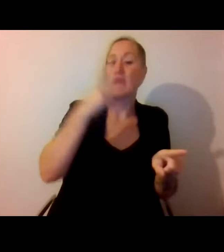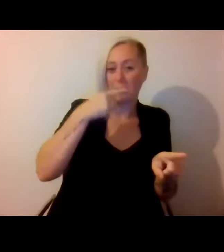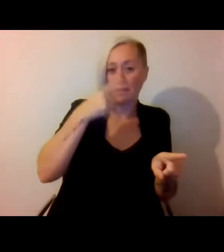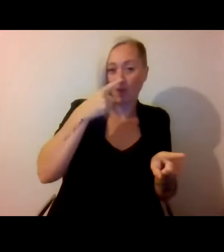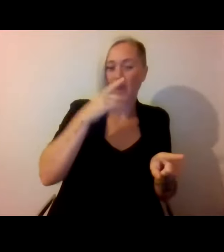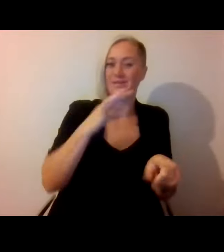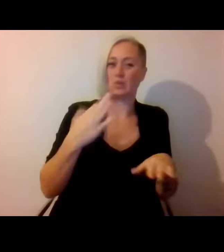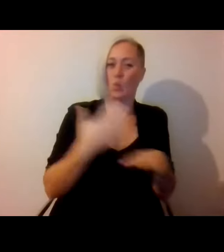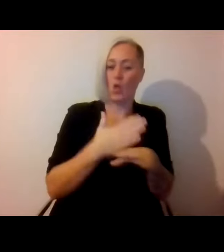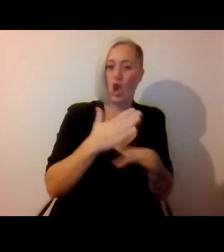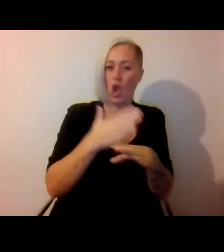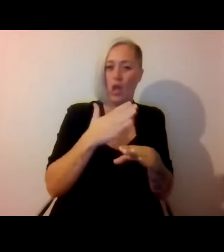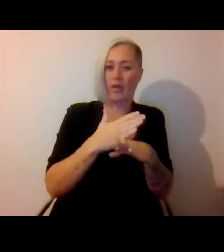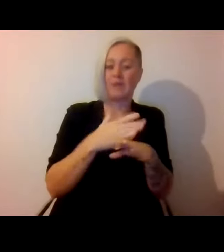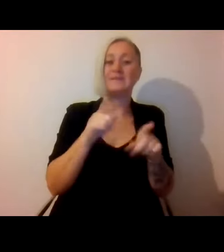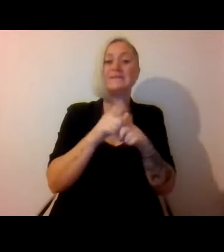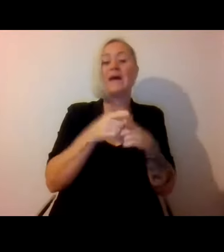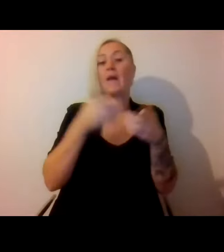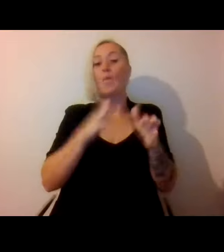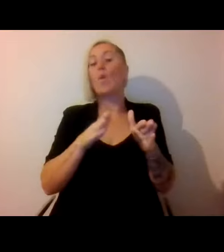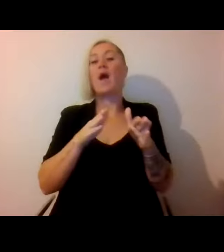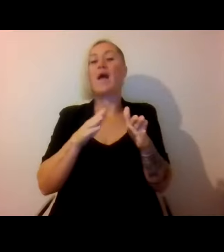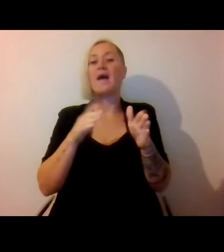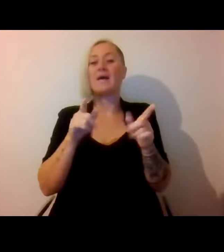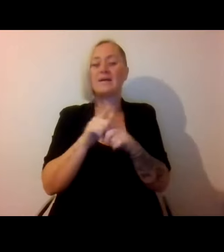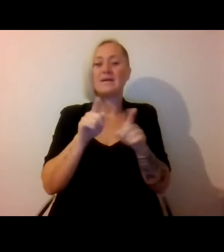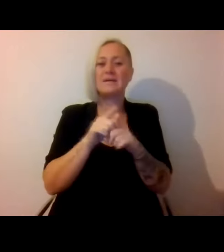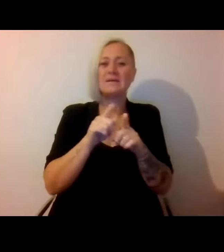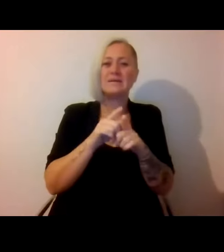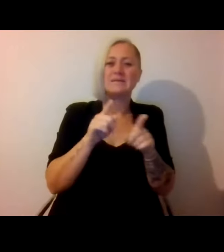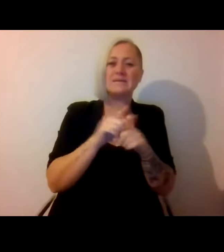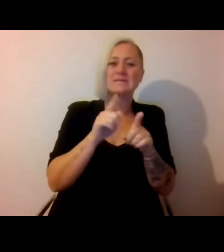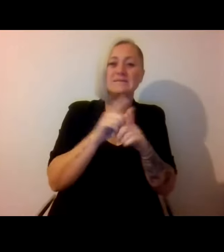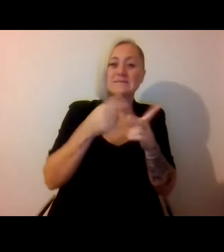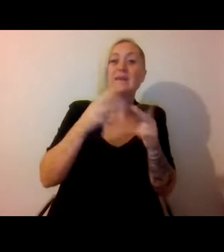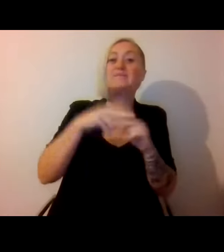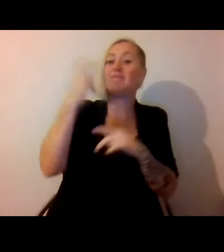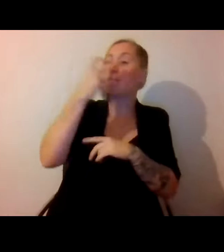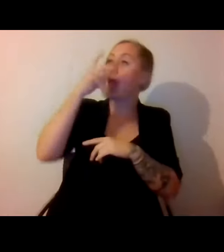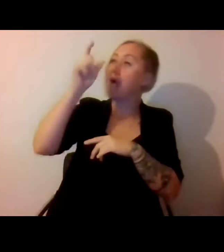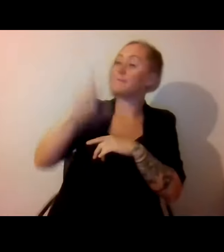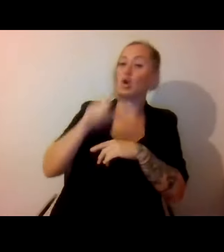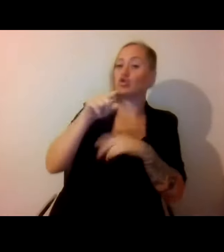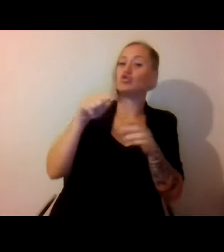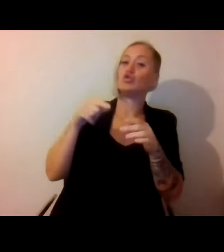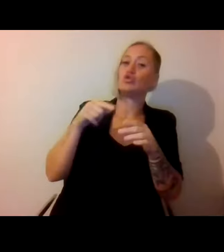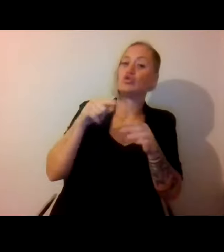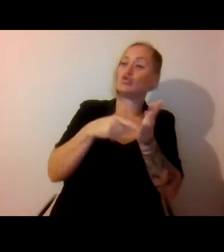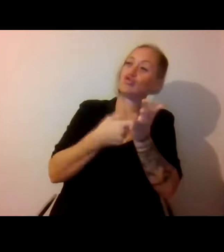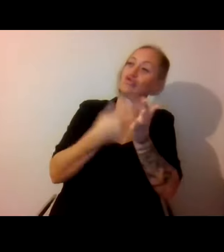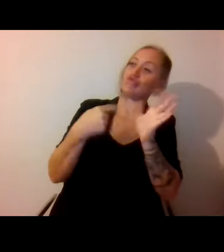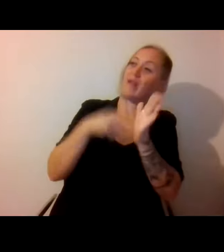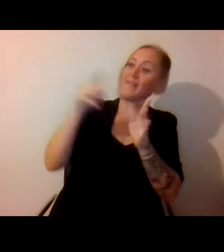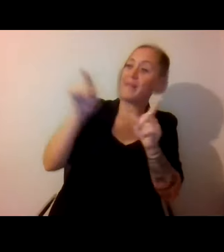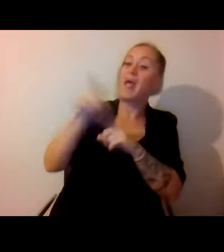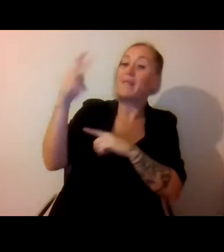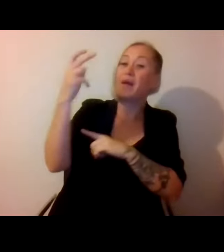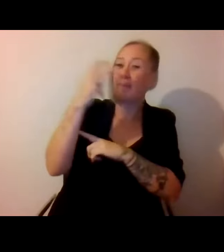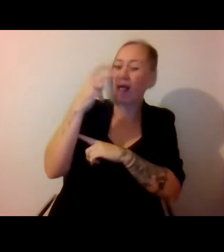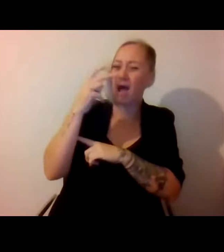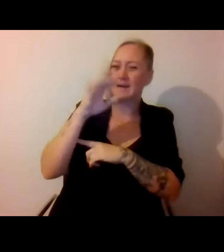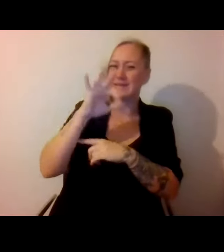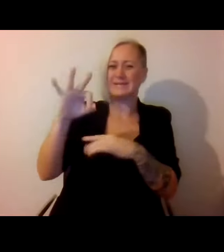It's the same way that you treat a blind person as being able to see. It doesn't make sense. It's counterintuitive and counterproductive. So you